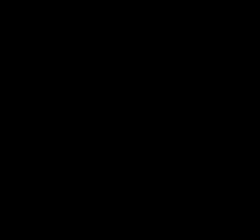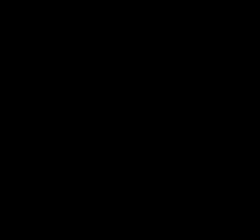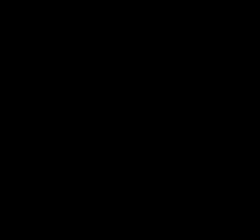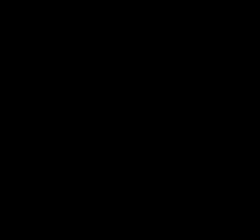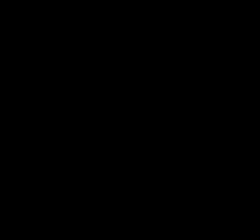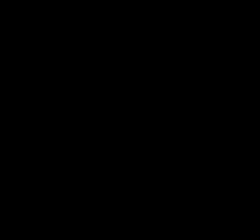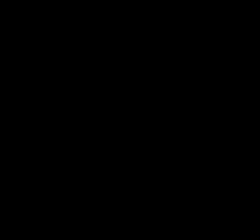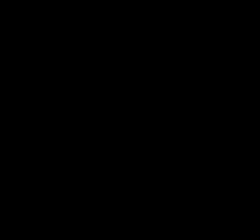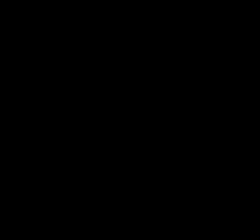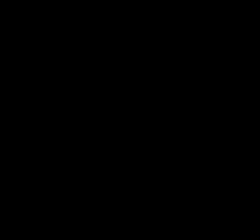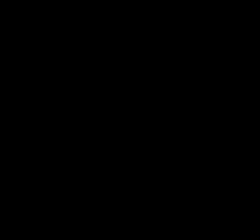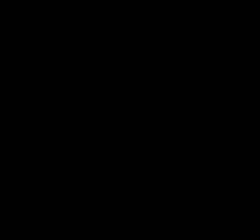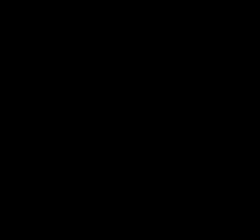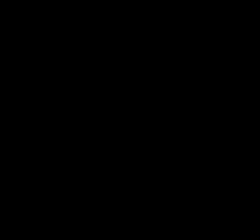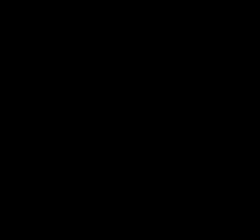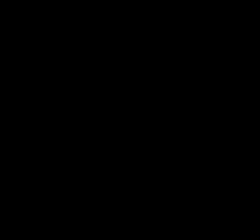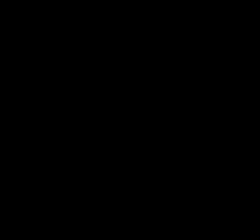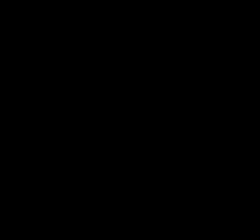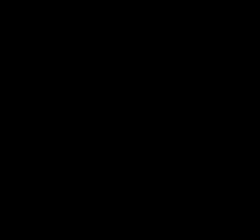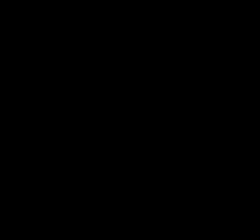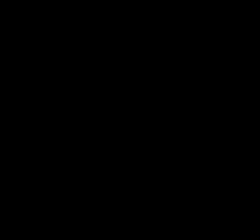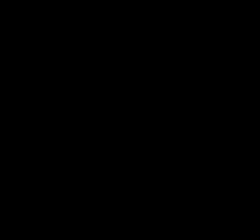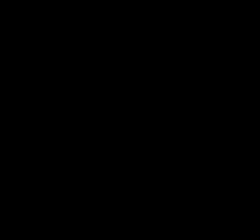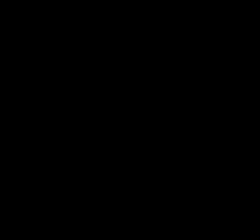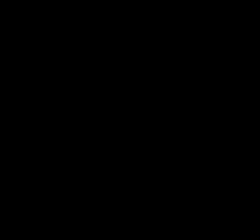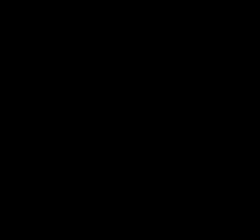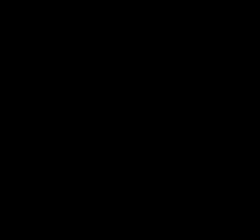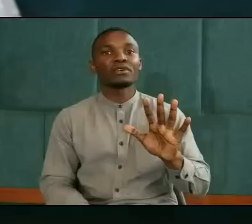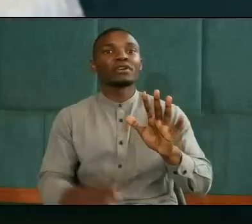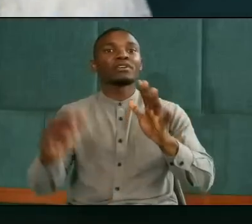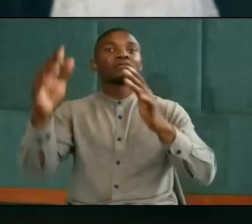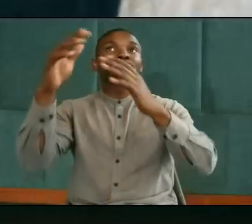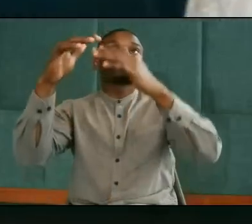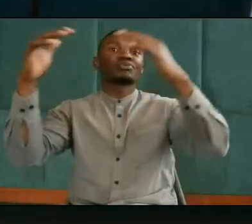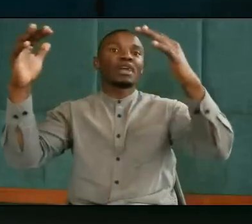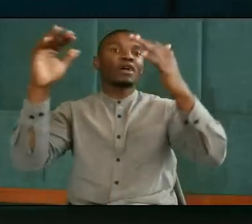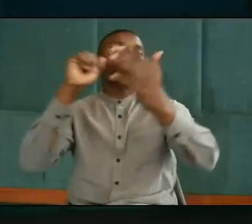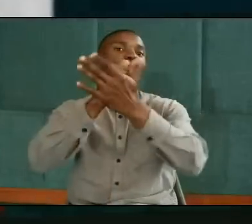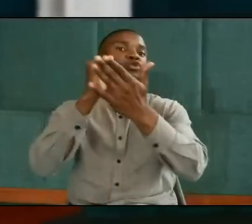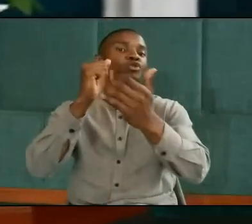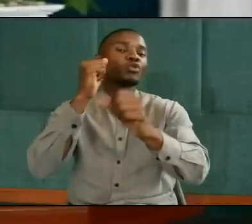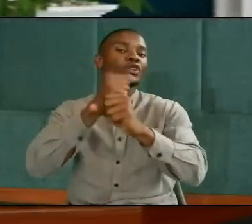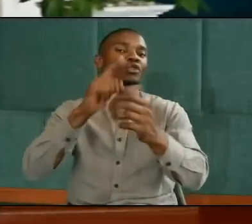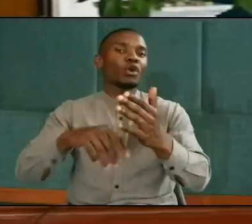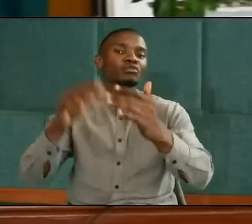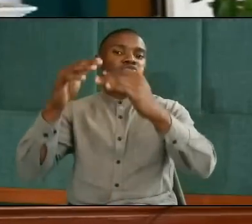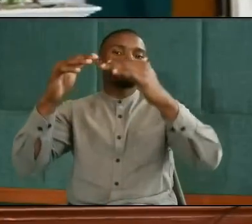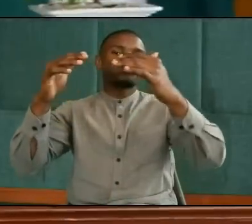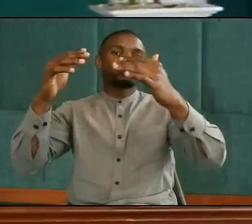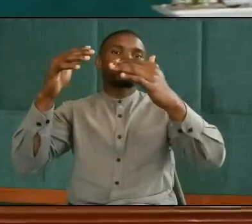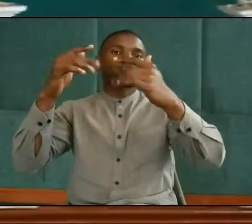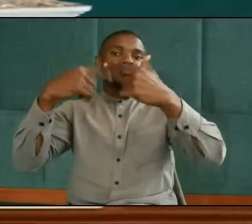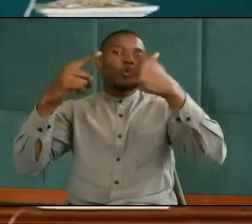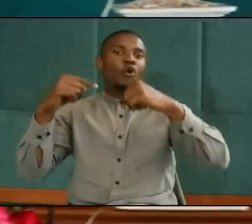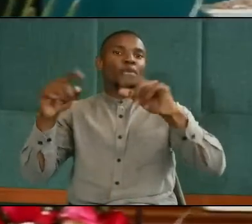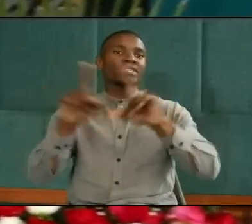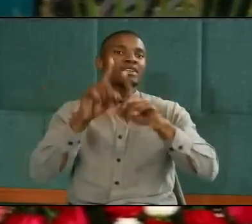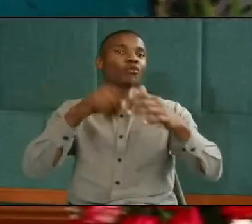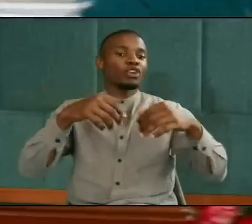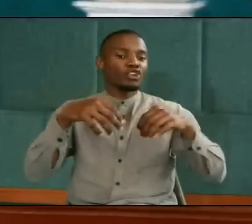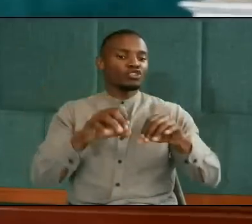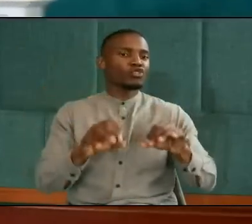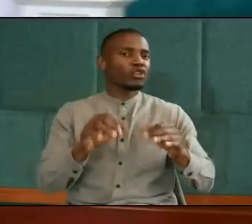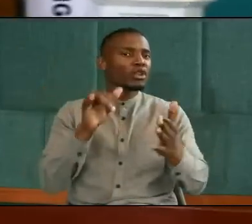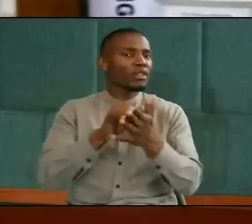then what, brother preacher? Then number 5, the sky will recede like a scroll. Has that happened as